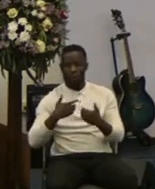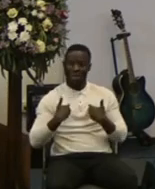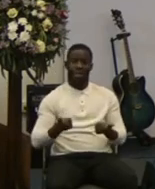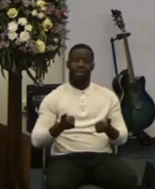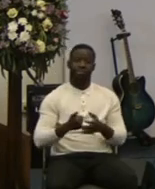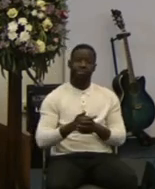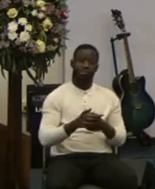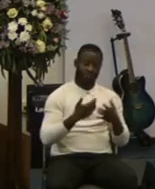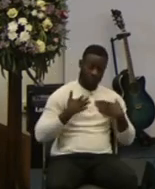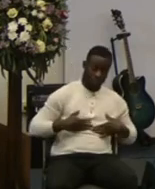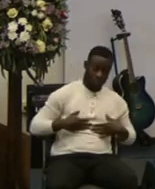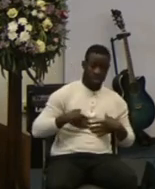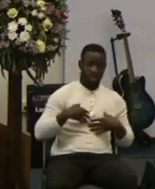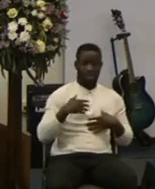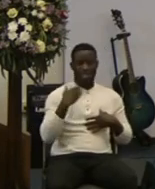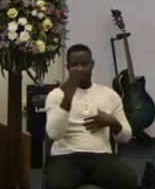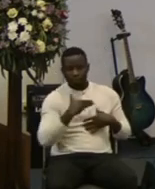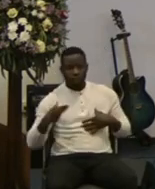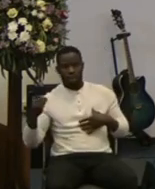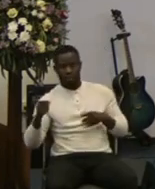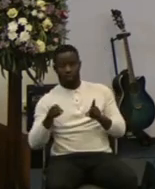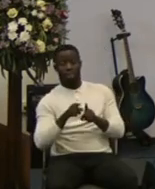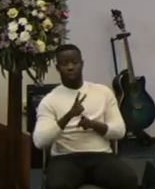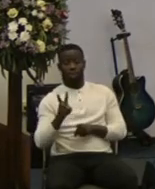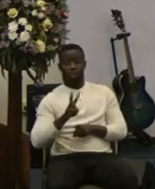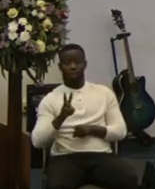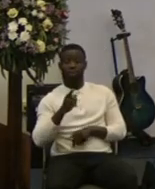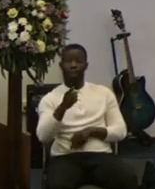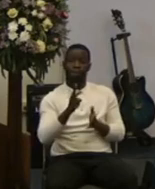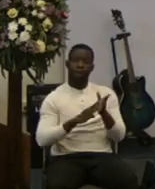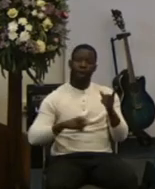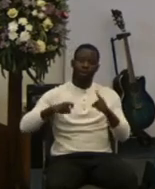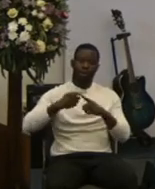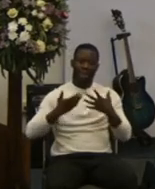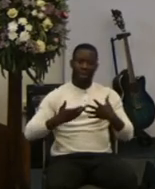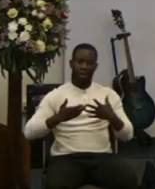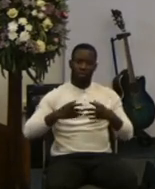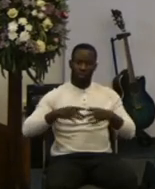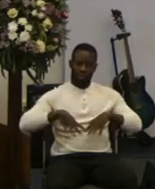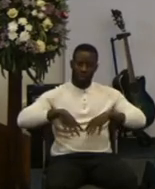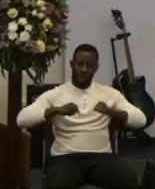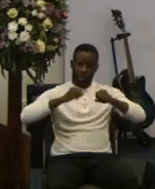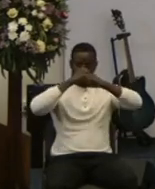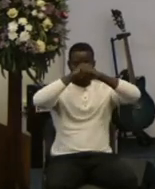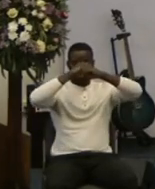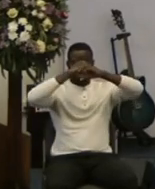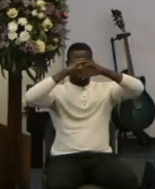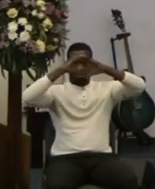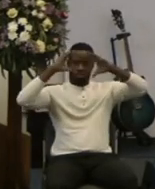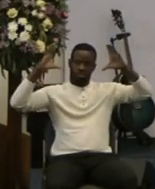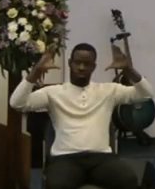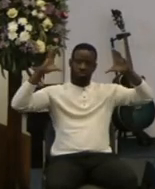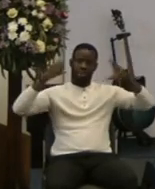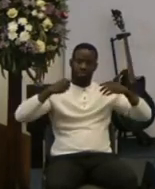healing, both physical and spiritual. Now, you see, Mark is building a pace here. We've got